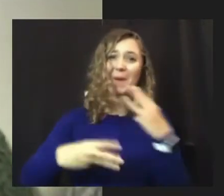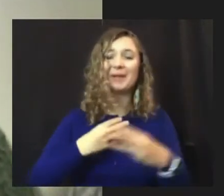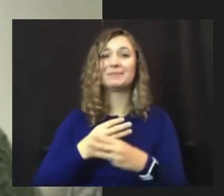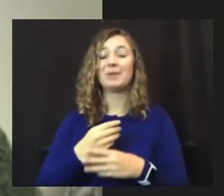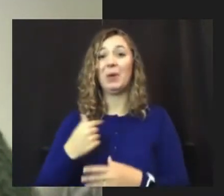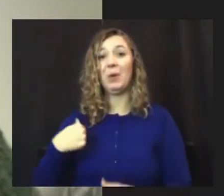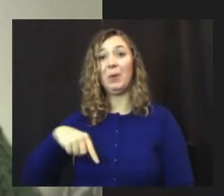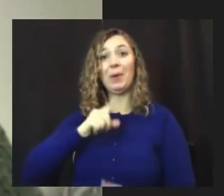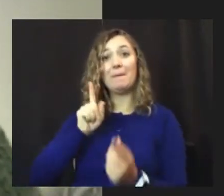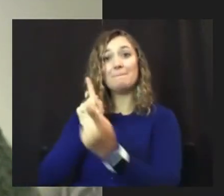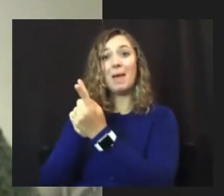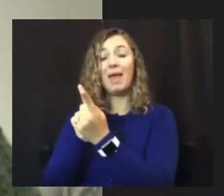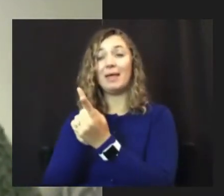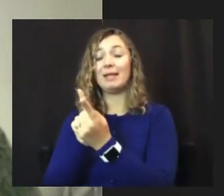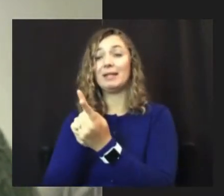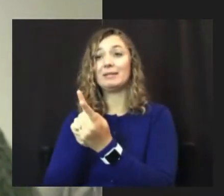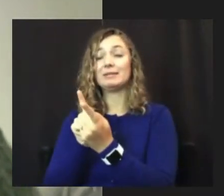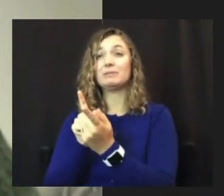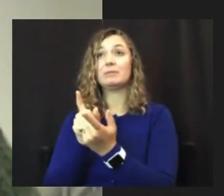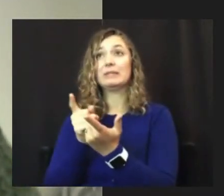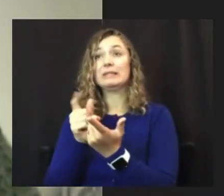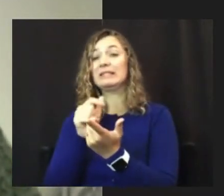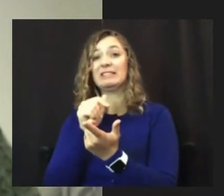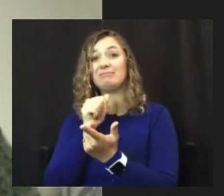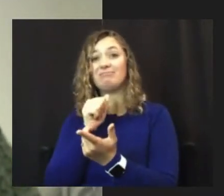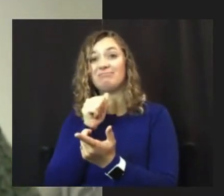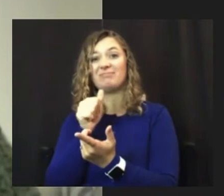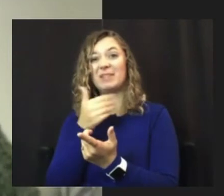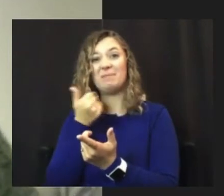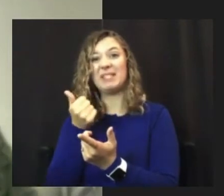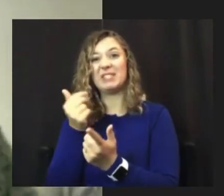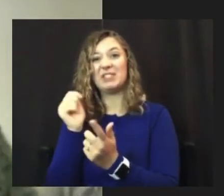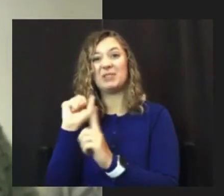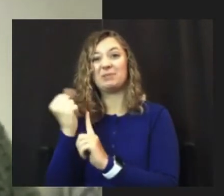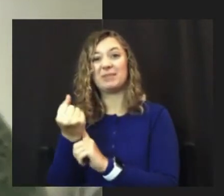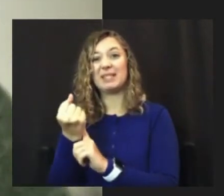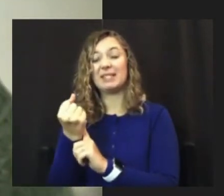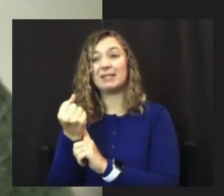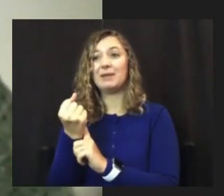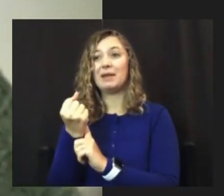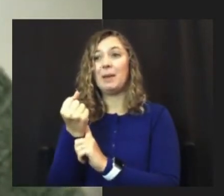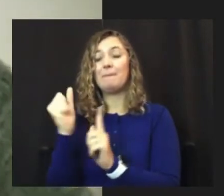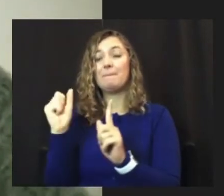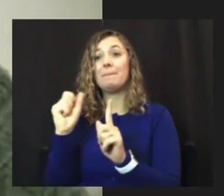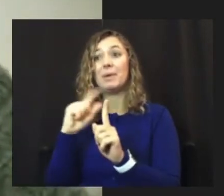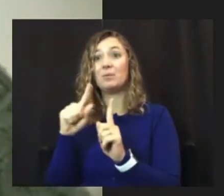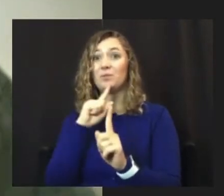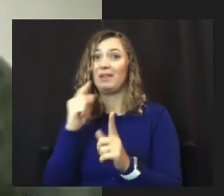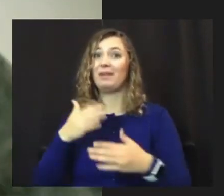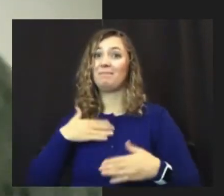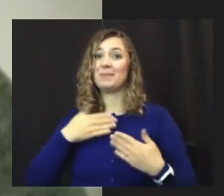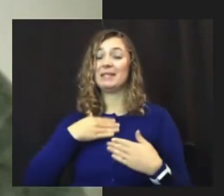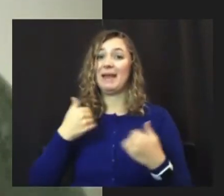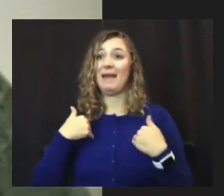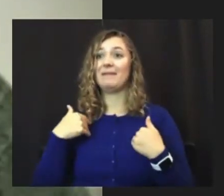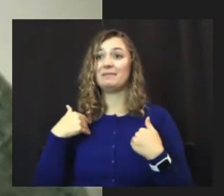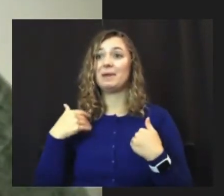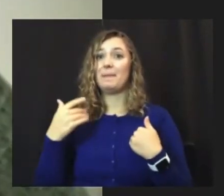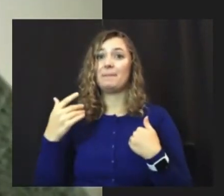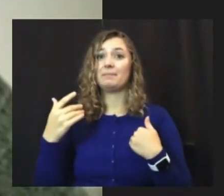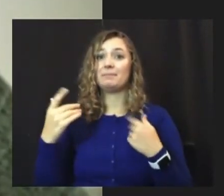under circumstances that were not the best, but very happy to have Matthew in my life